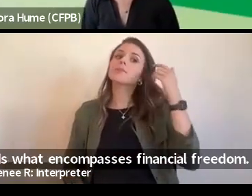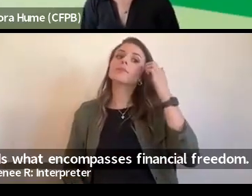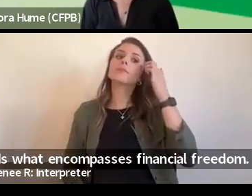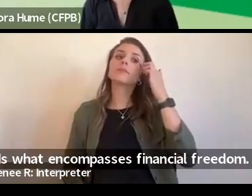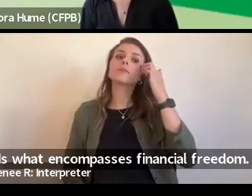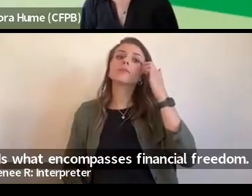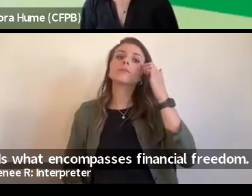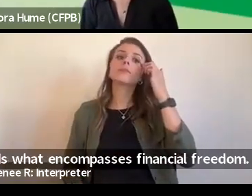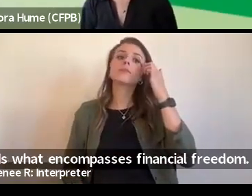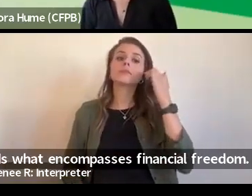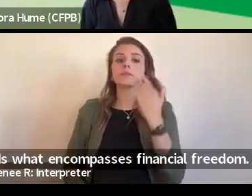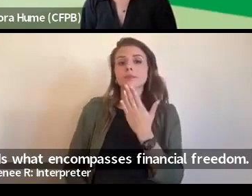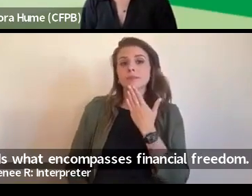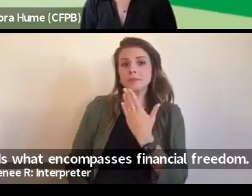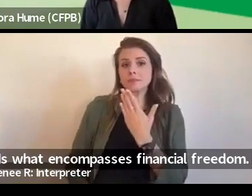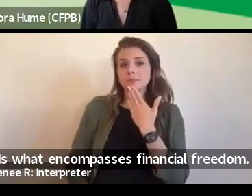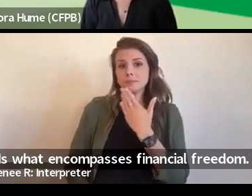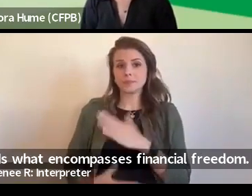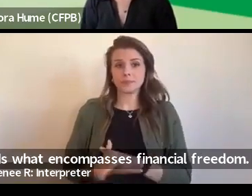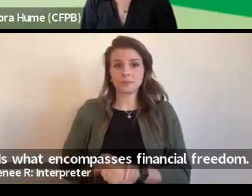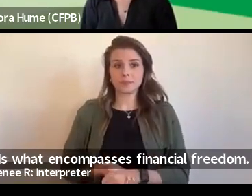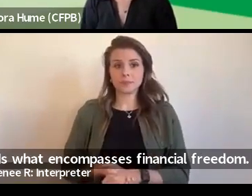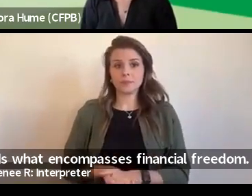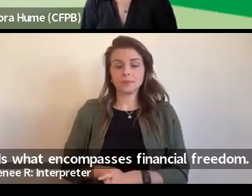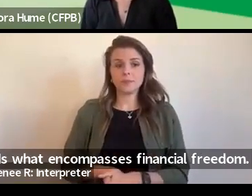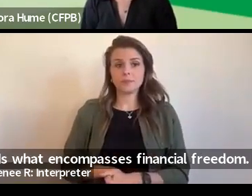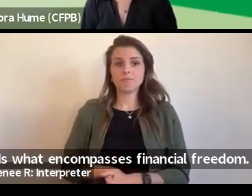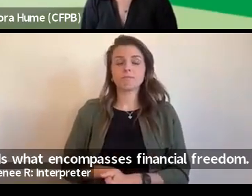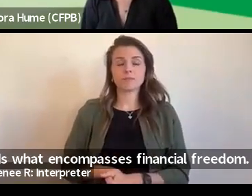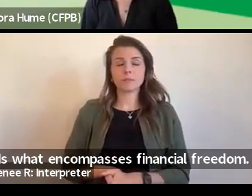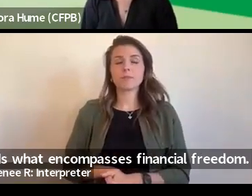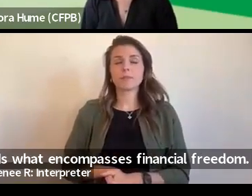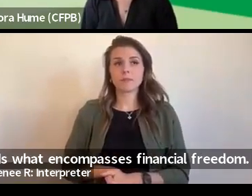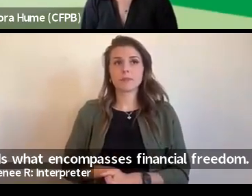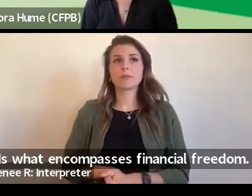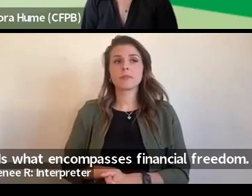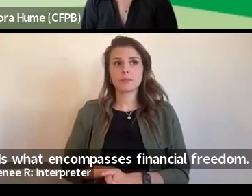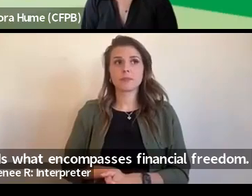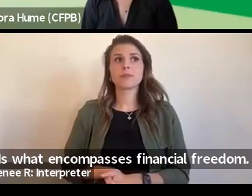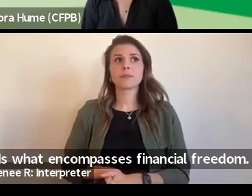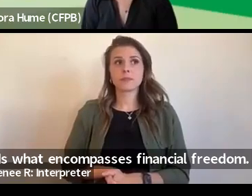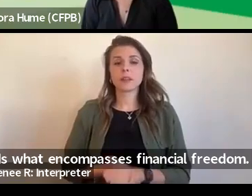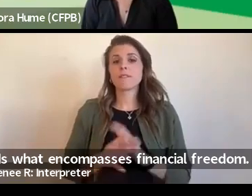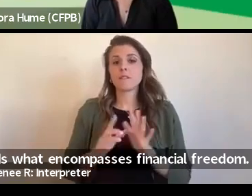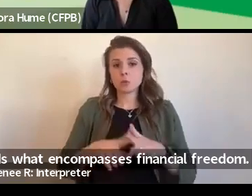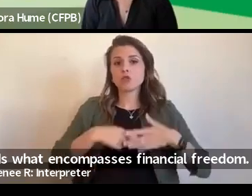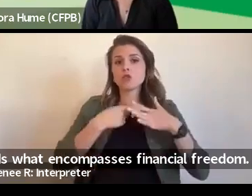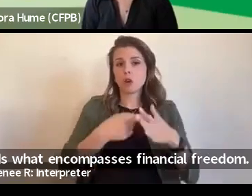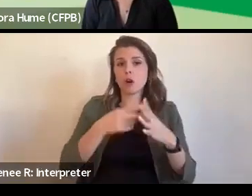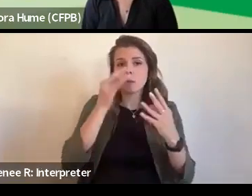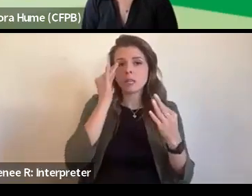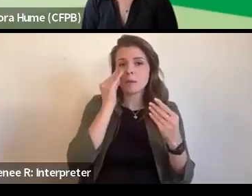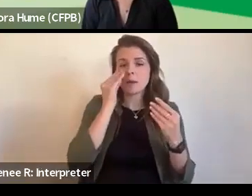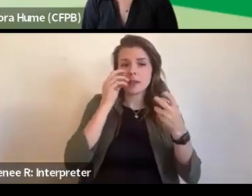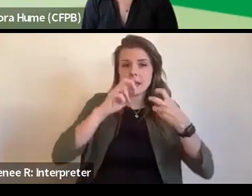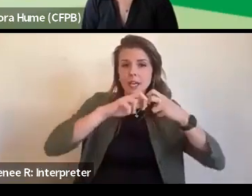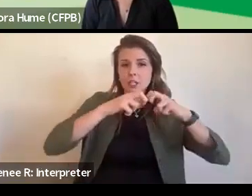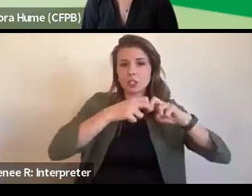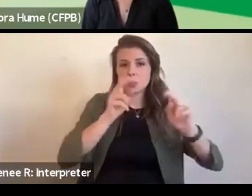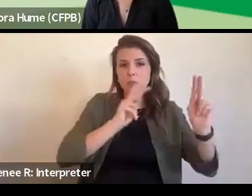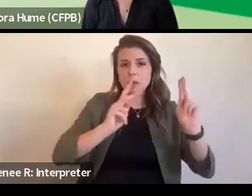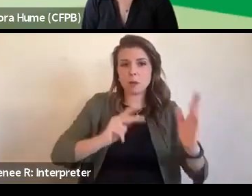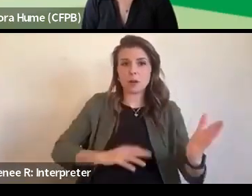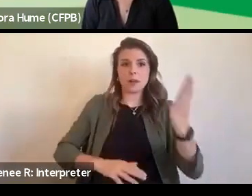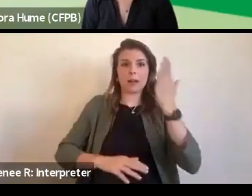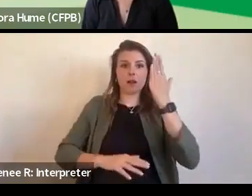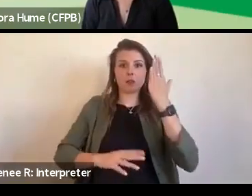Thank you. I think that, it helps really think about, of course, if you start there and think about the issues folks are encountering later in